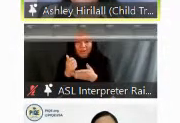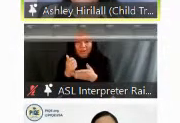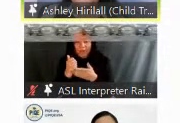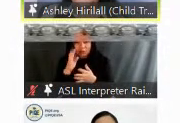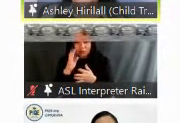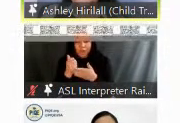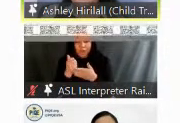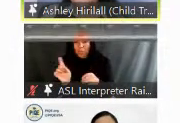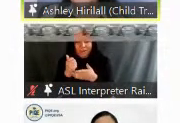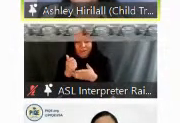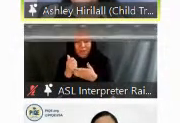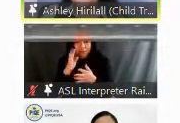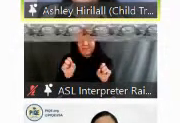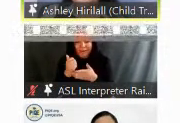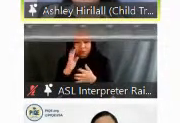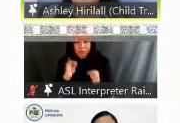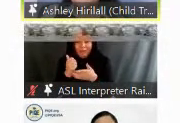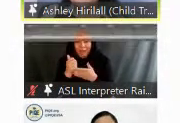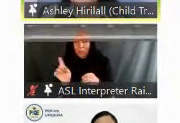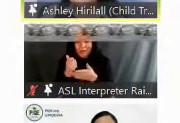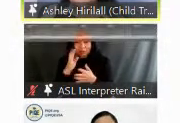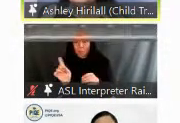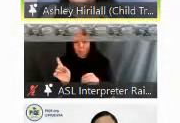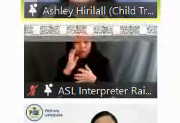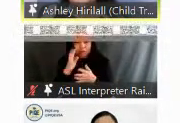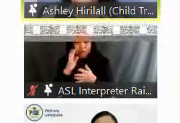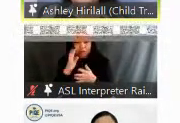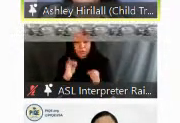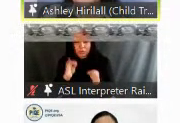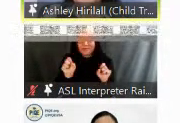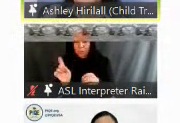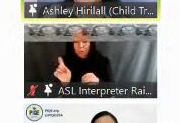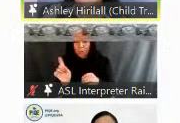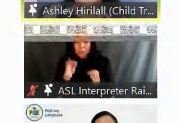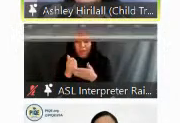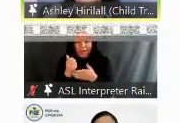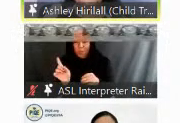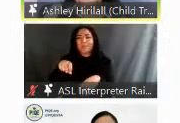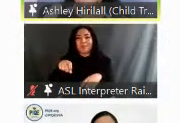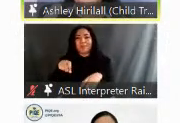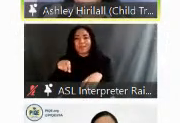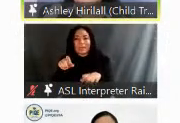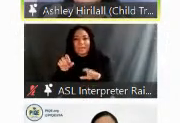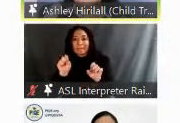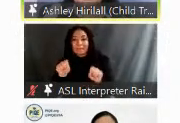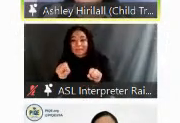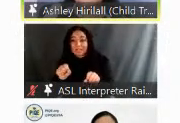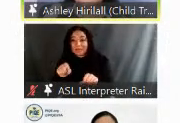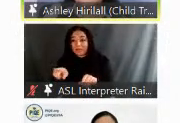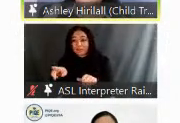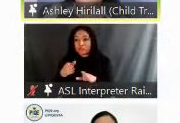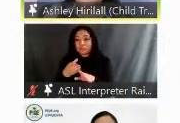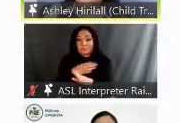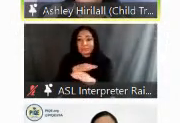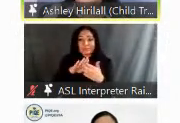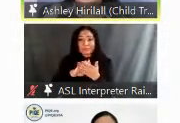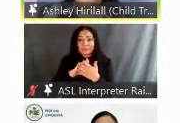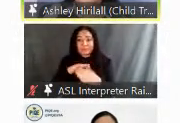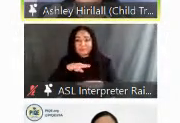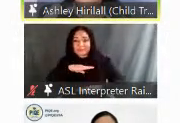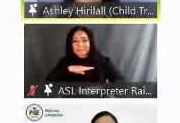of information or location, the cost, the ability of a preschool to meet parents' needs and child's